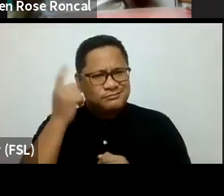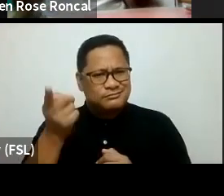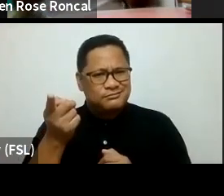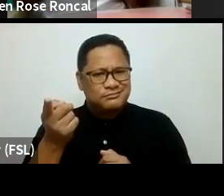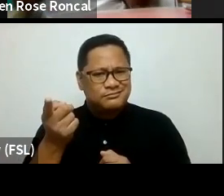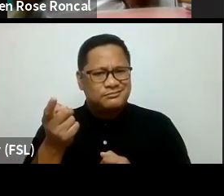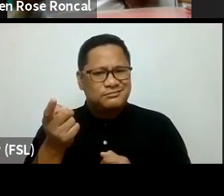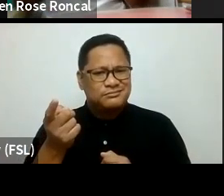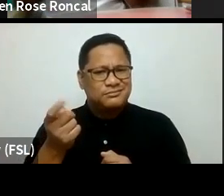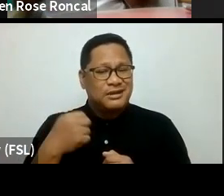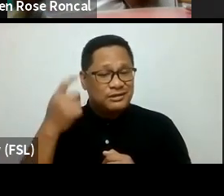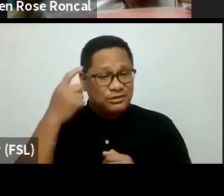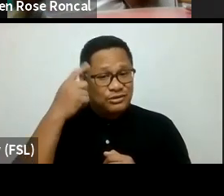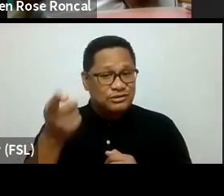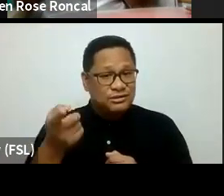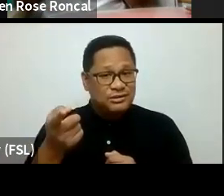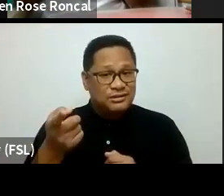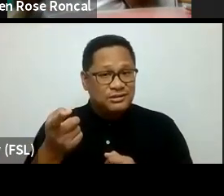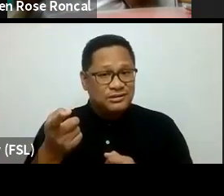I thought